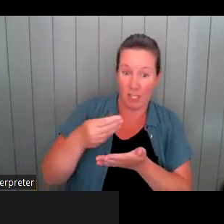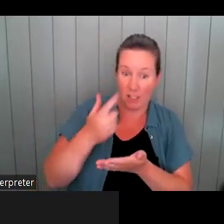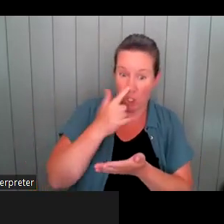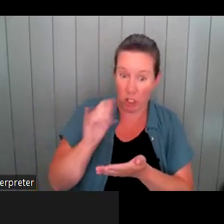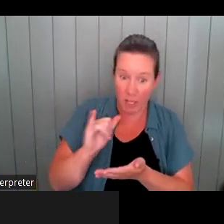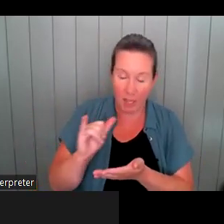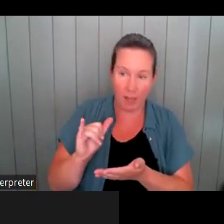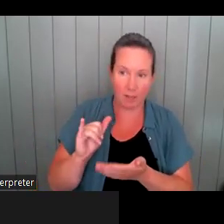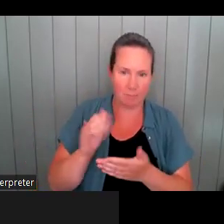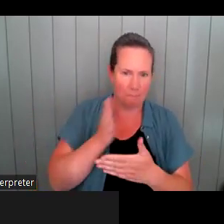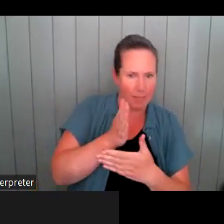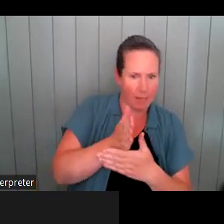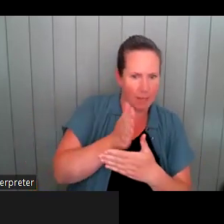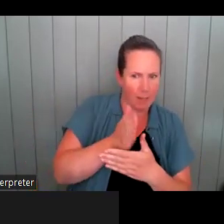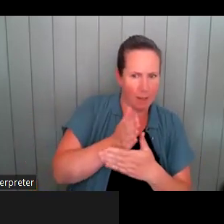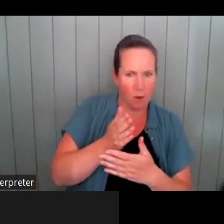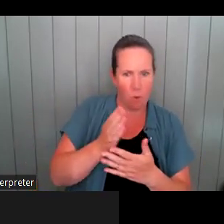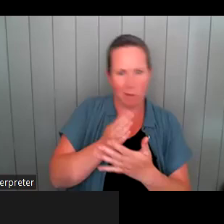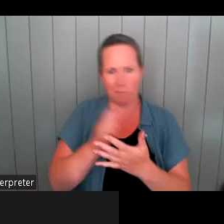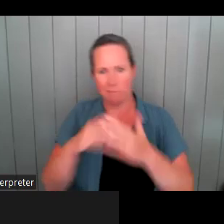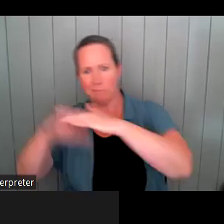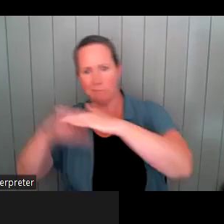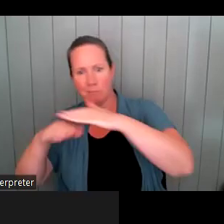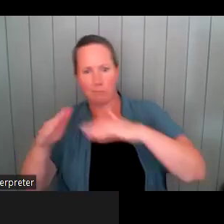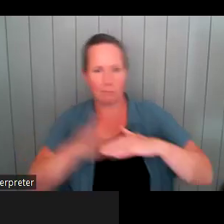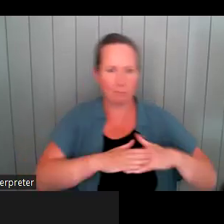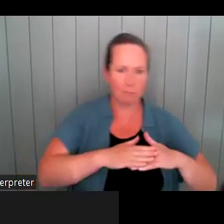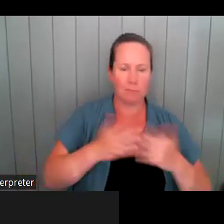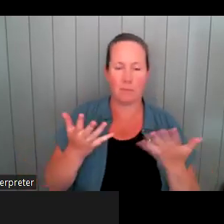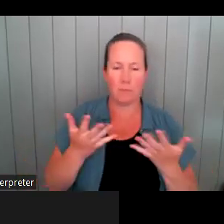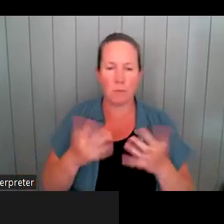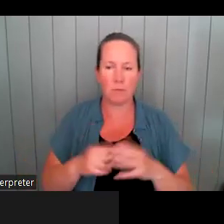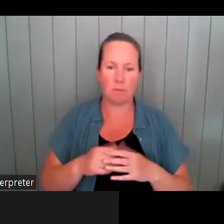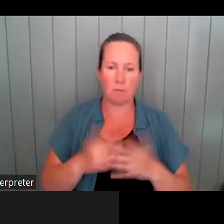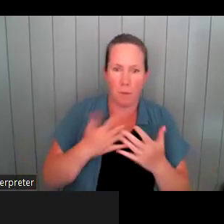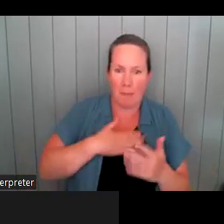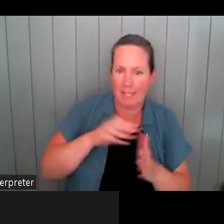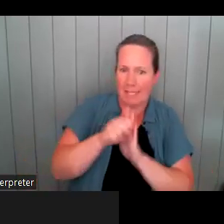and then check out your state, see what your state has, check out the national average.